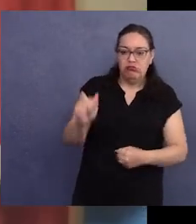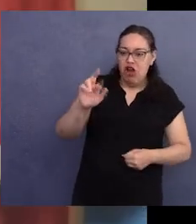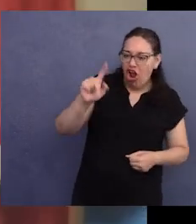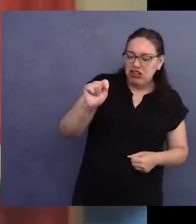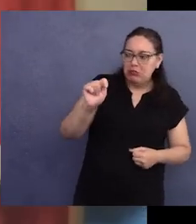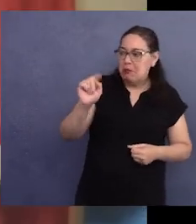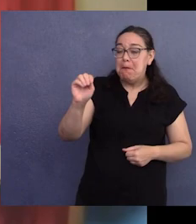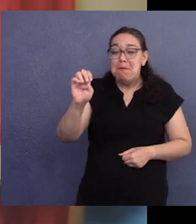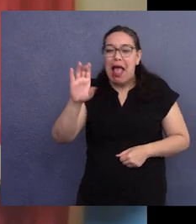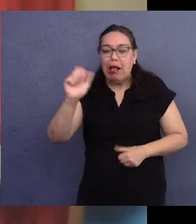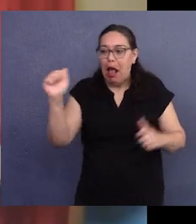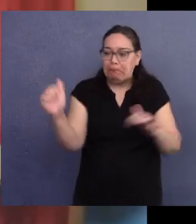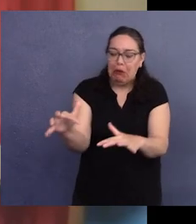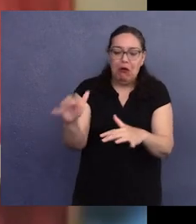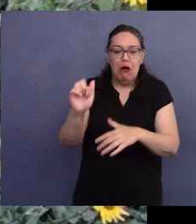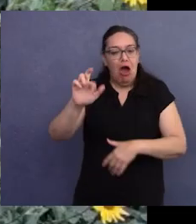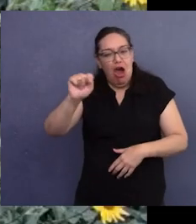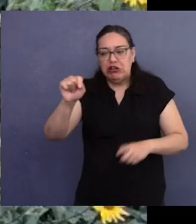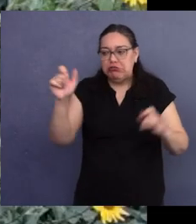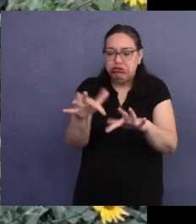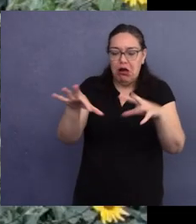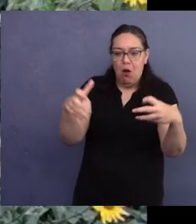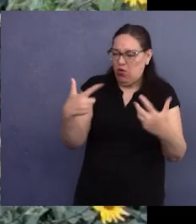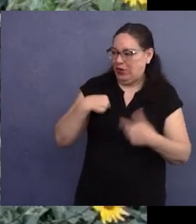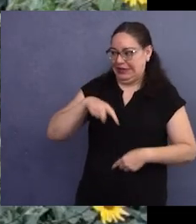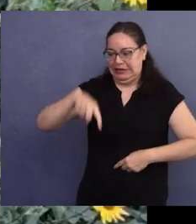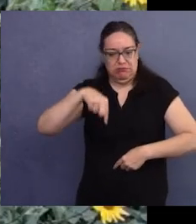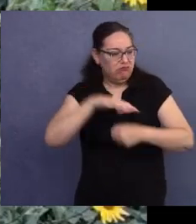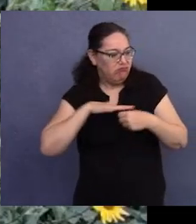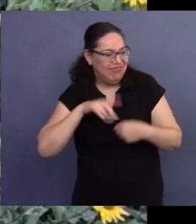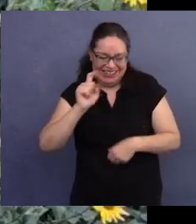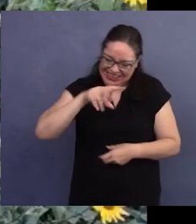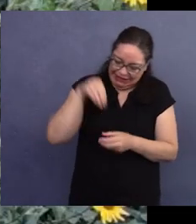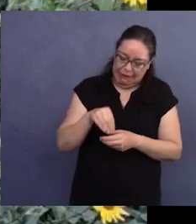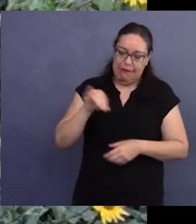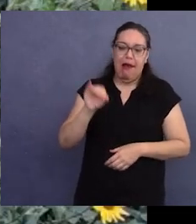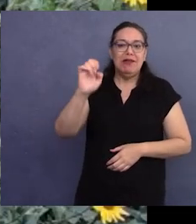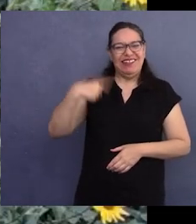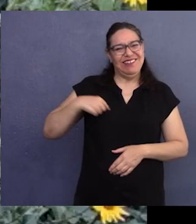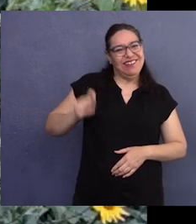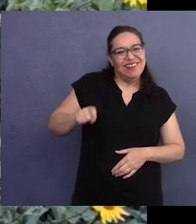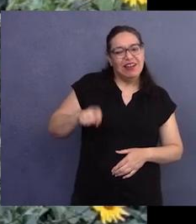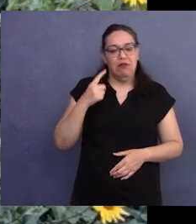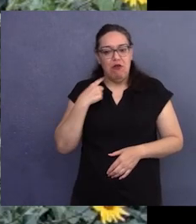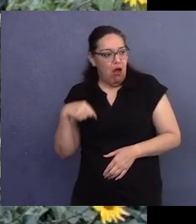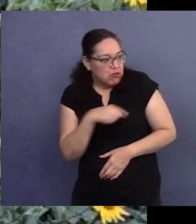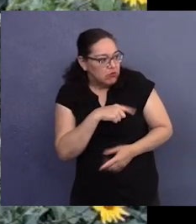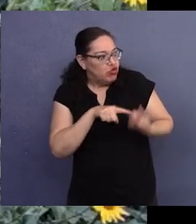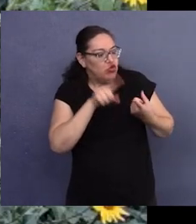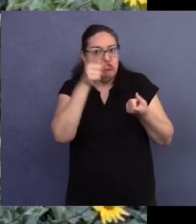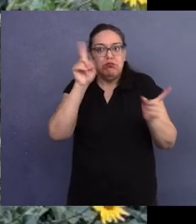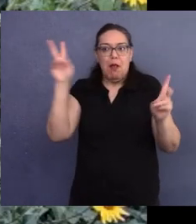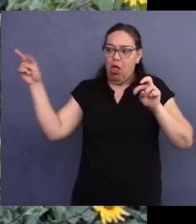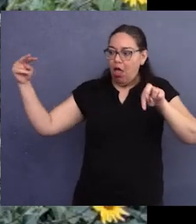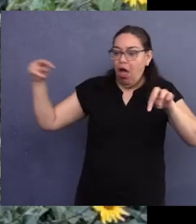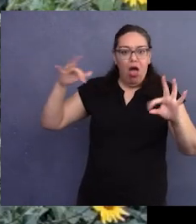meccas, and we need that here. We need that here. So we need that in the IE for us to be looked upon as a